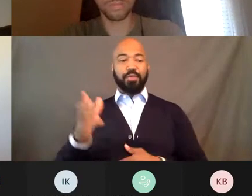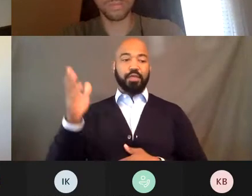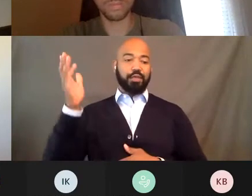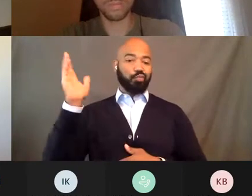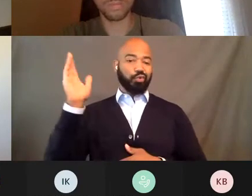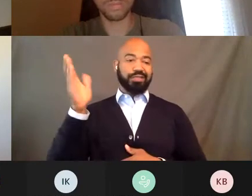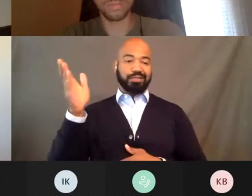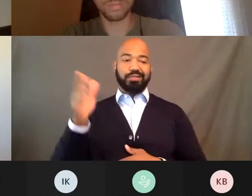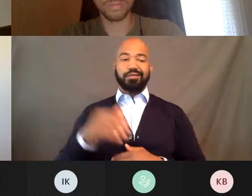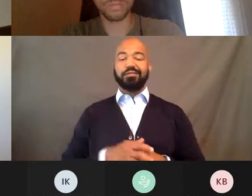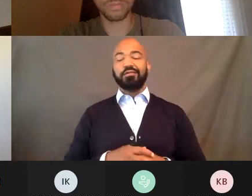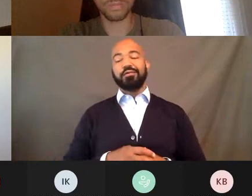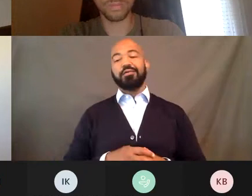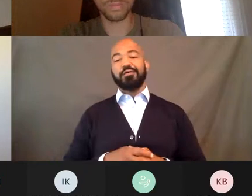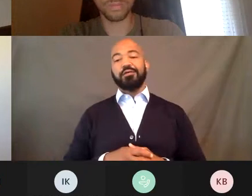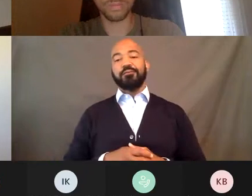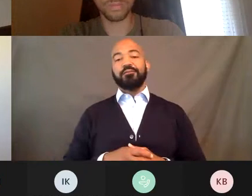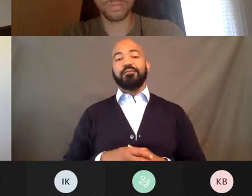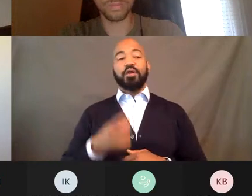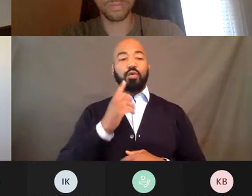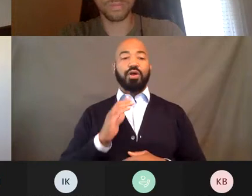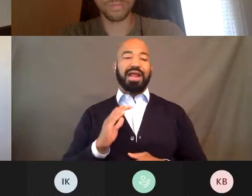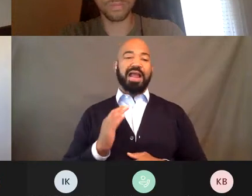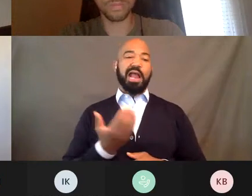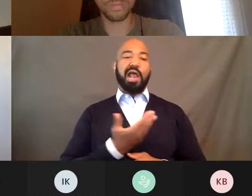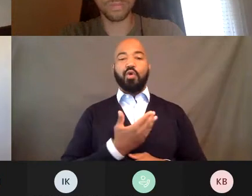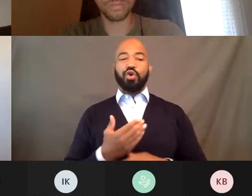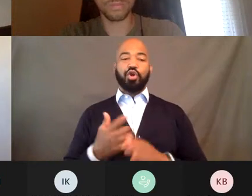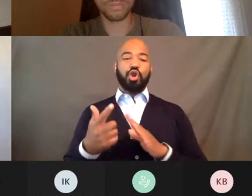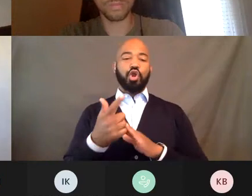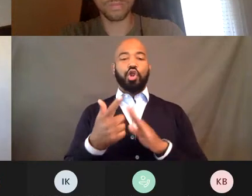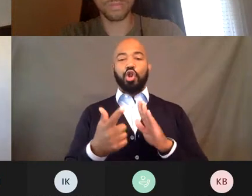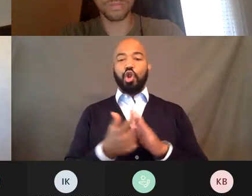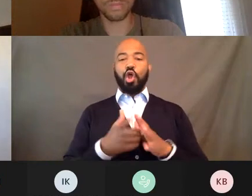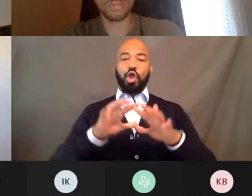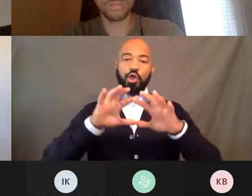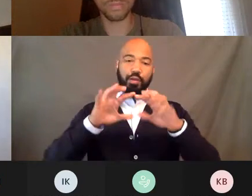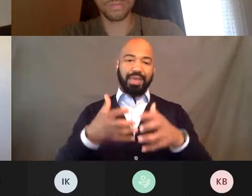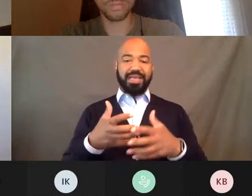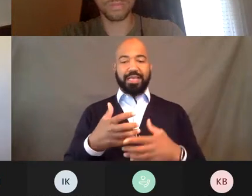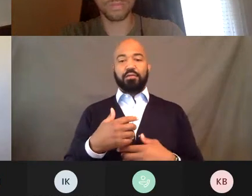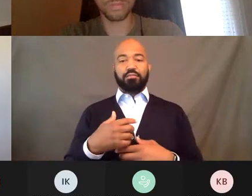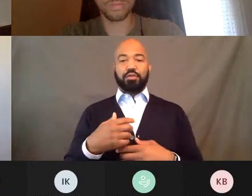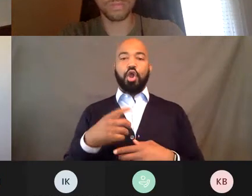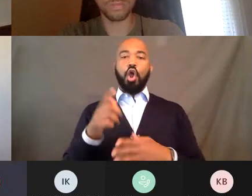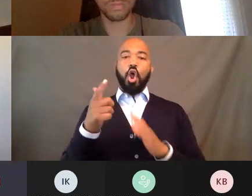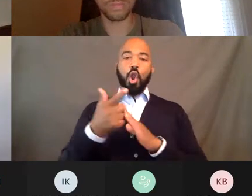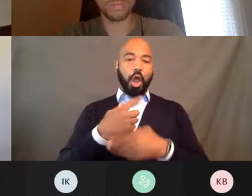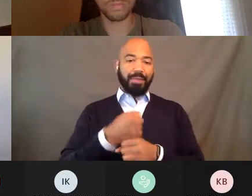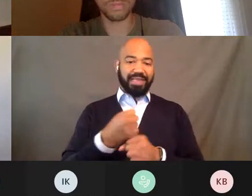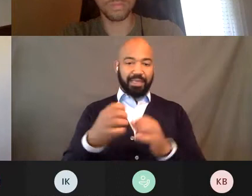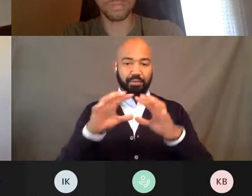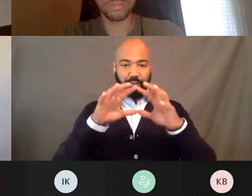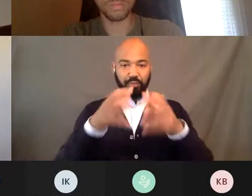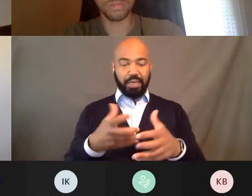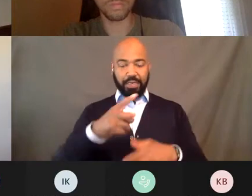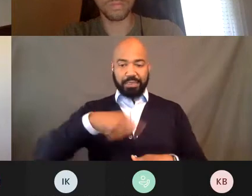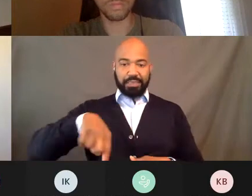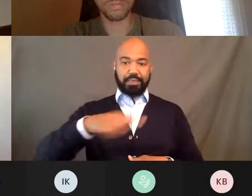to our lawmaker body, and even in a more specific way. One way we talk